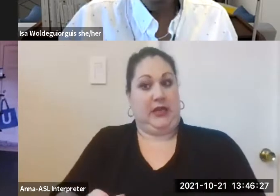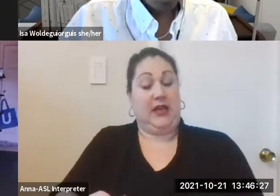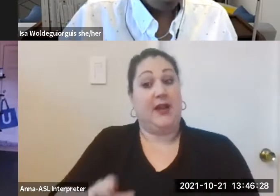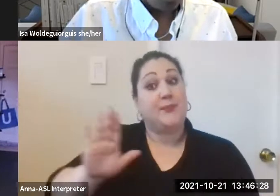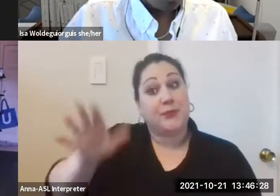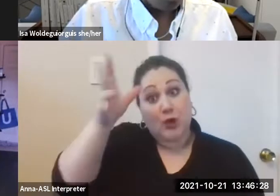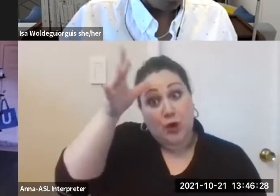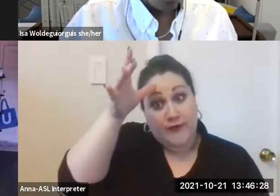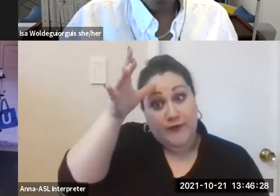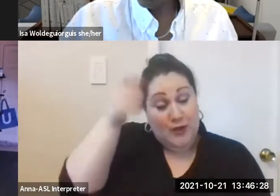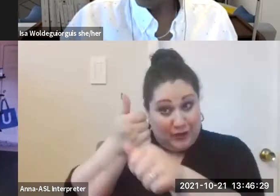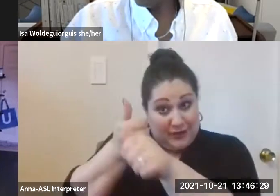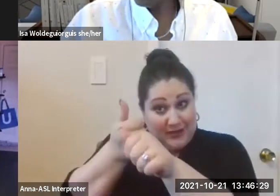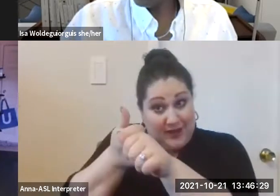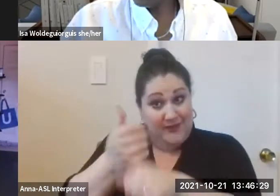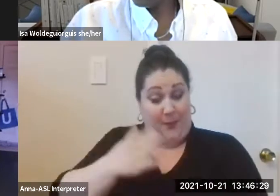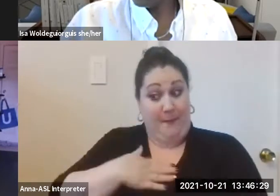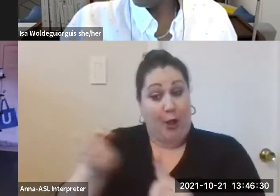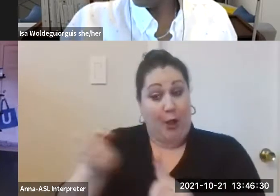an alcoholic.